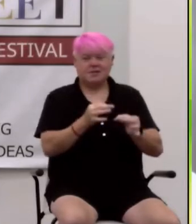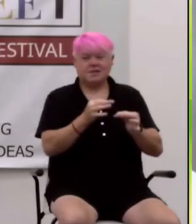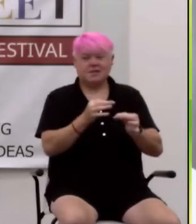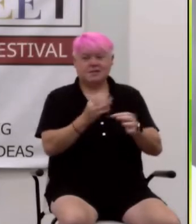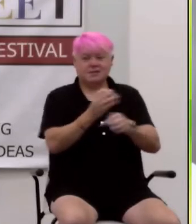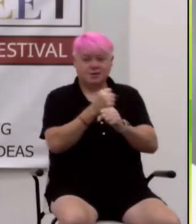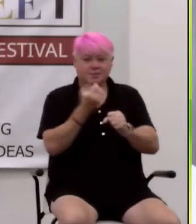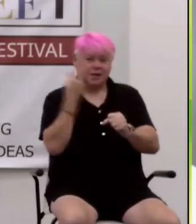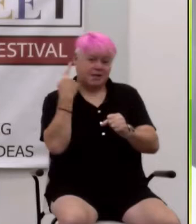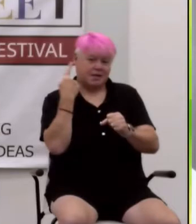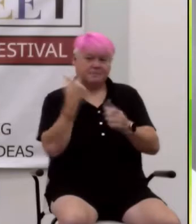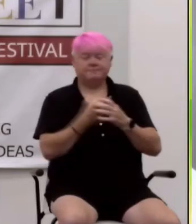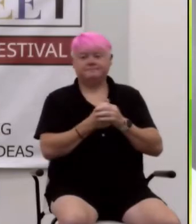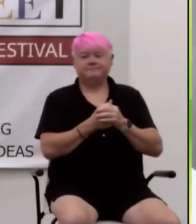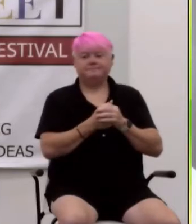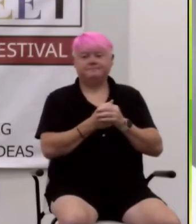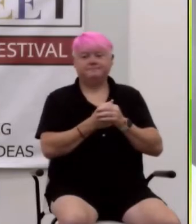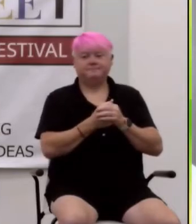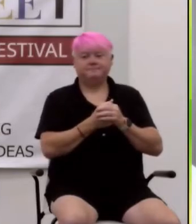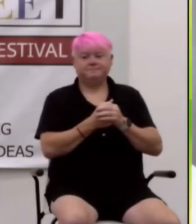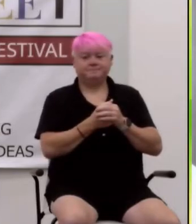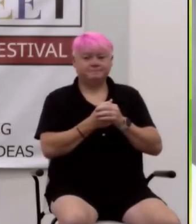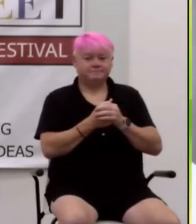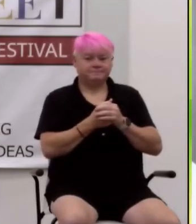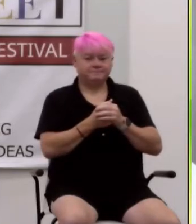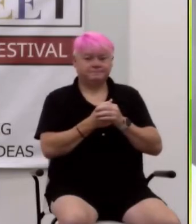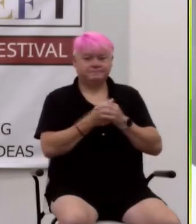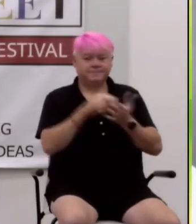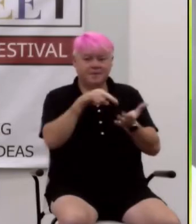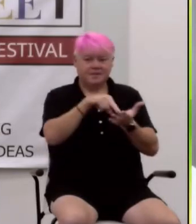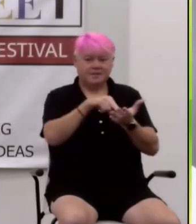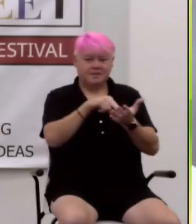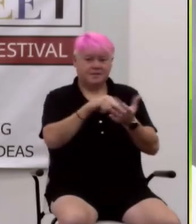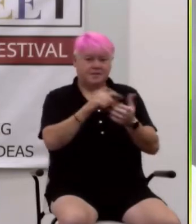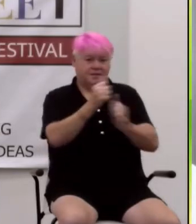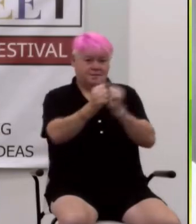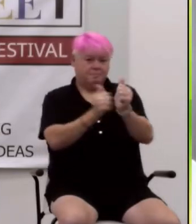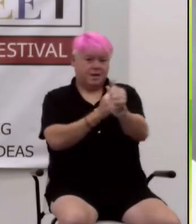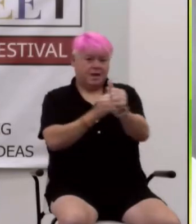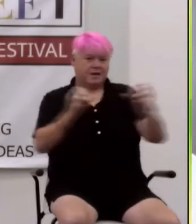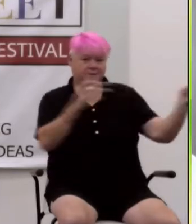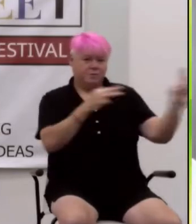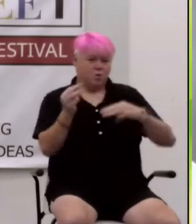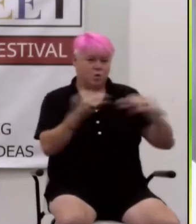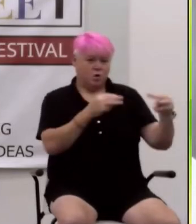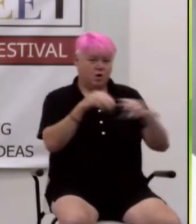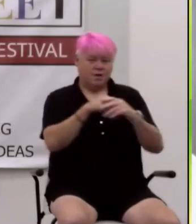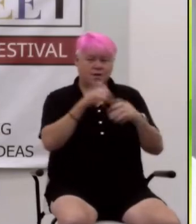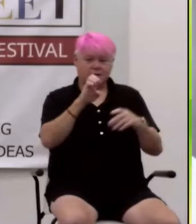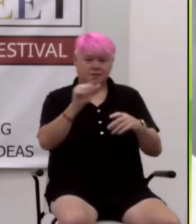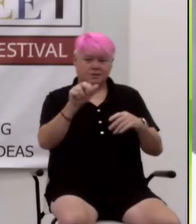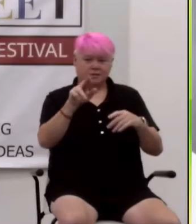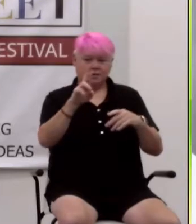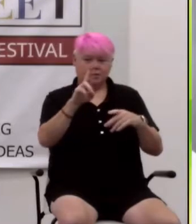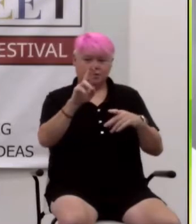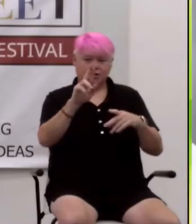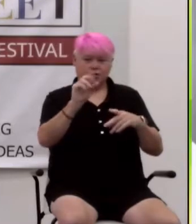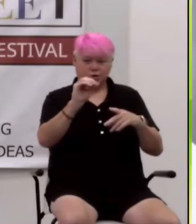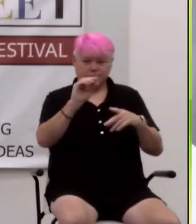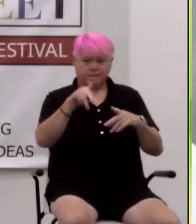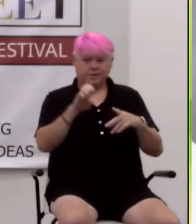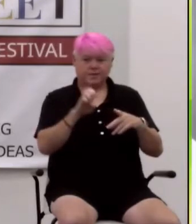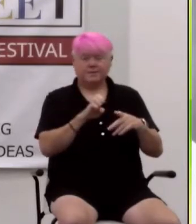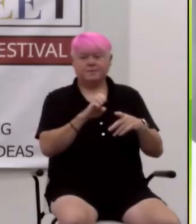cost. Set against the backdrop of a distant war raging in Europe and a rapidly changing landscape in